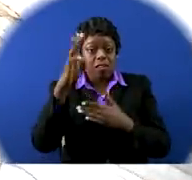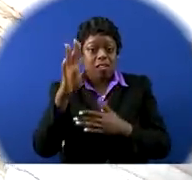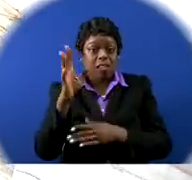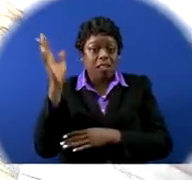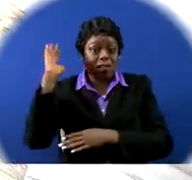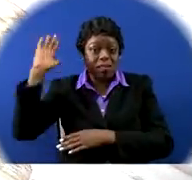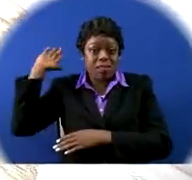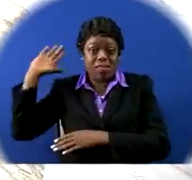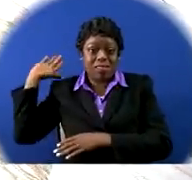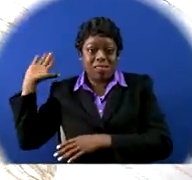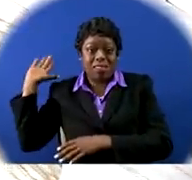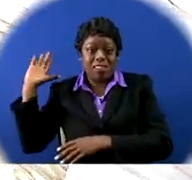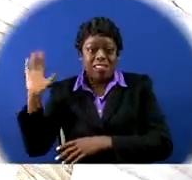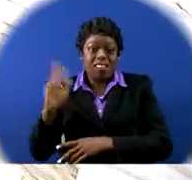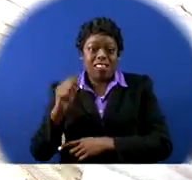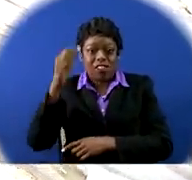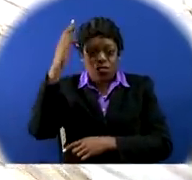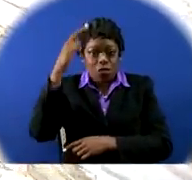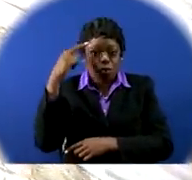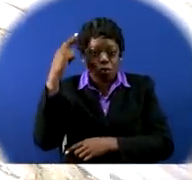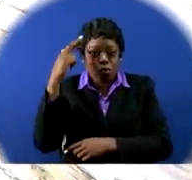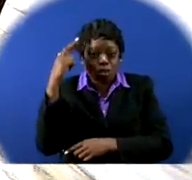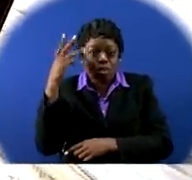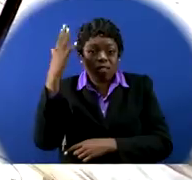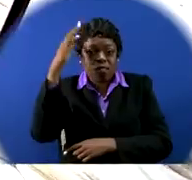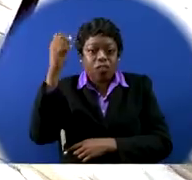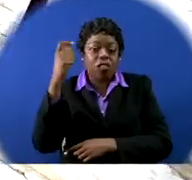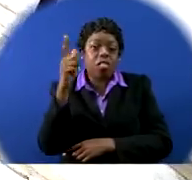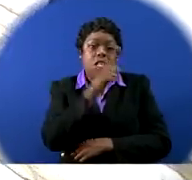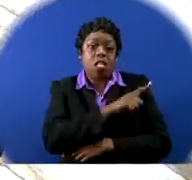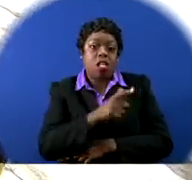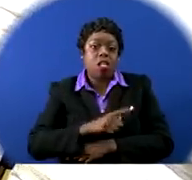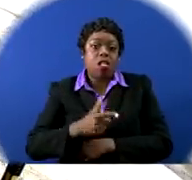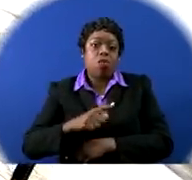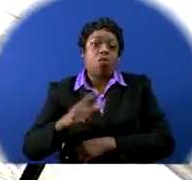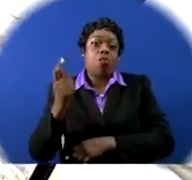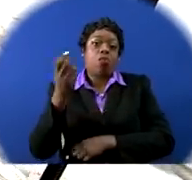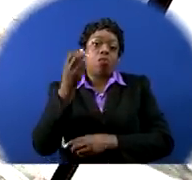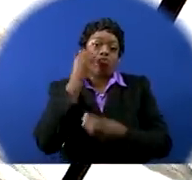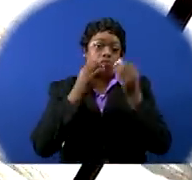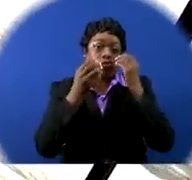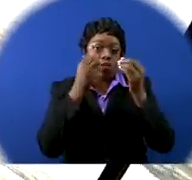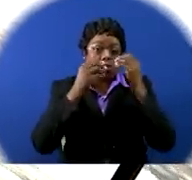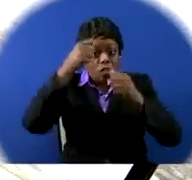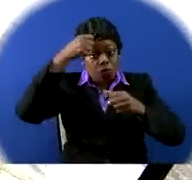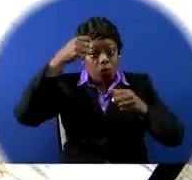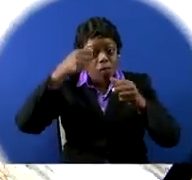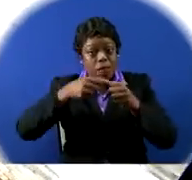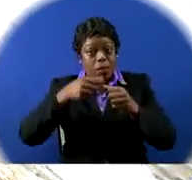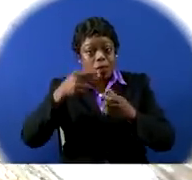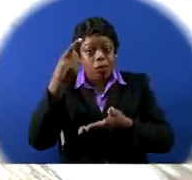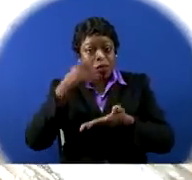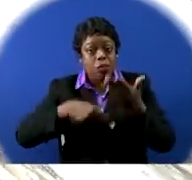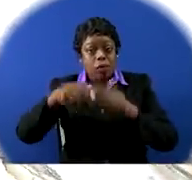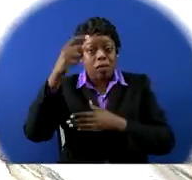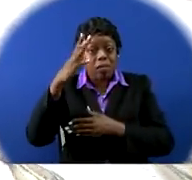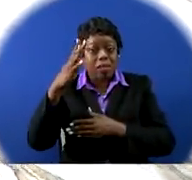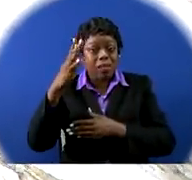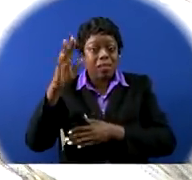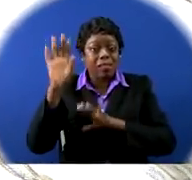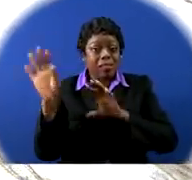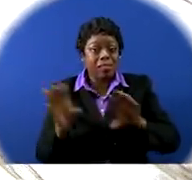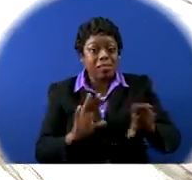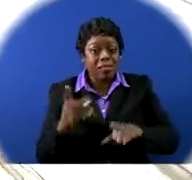The whole purpose of the Lord's Supper is to remember what God has done for us. He has redeemed us from